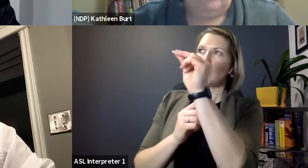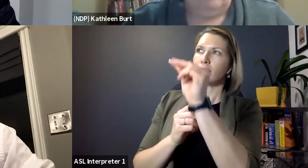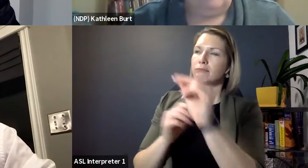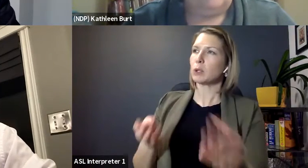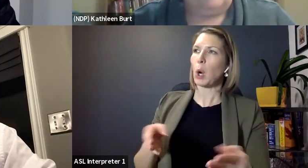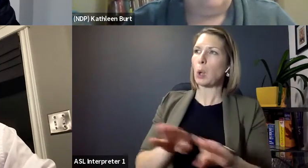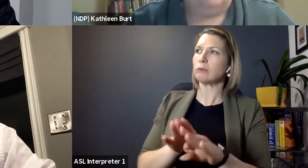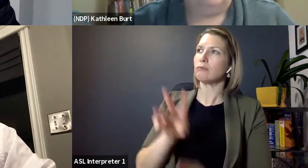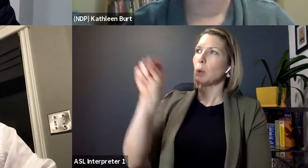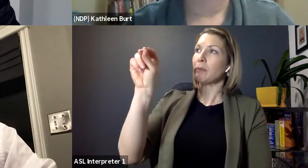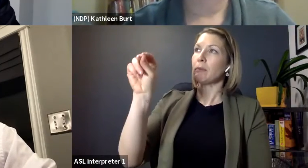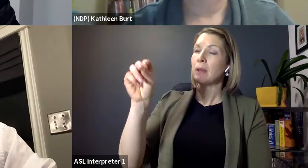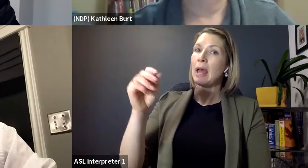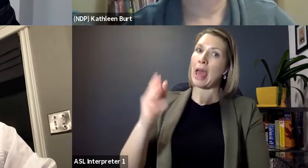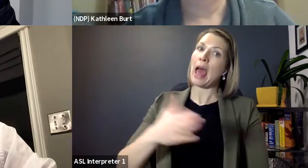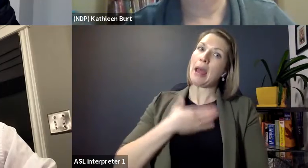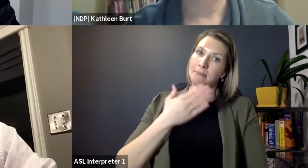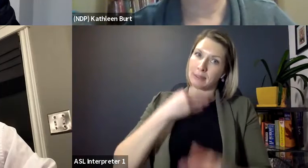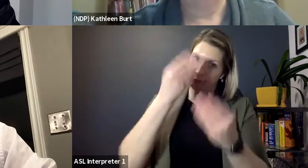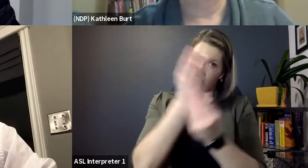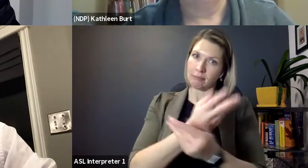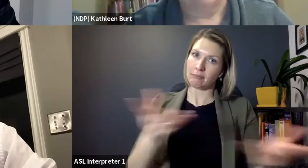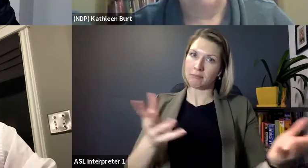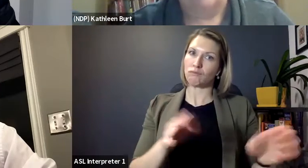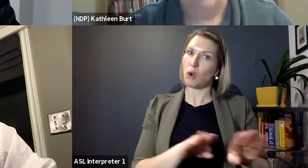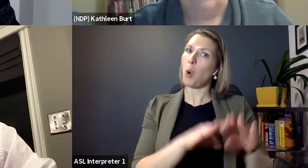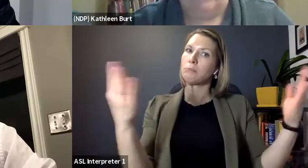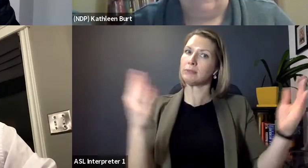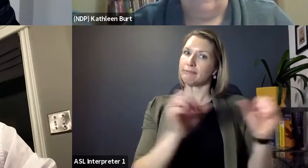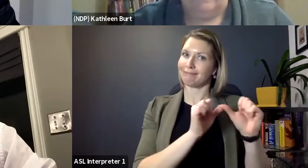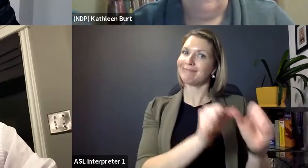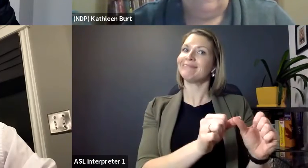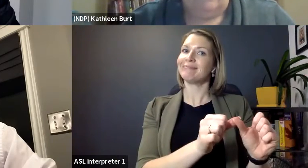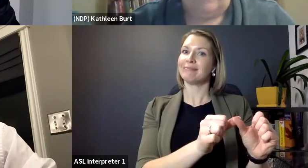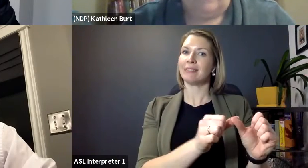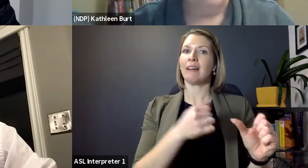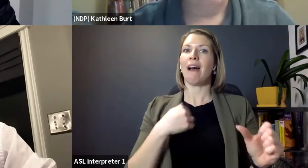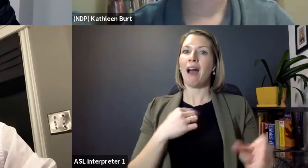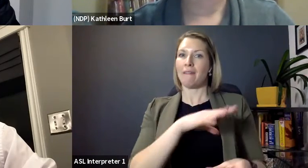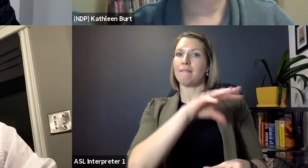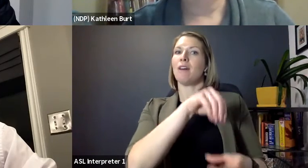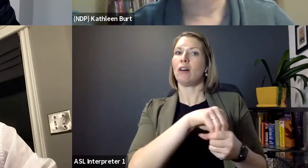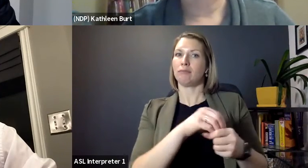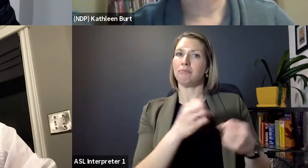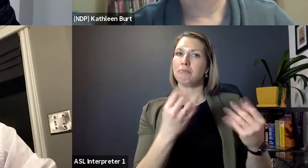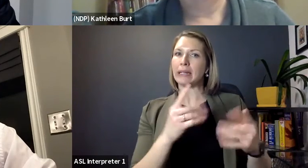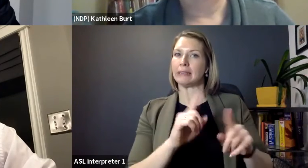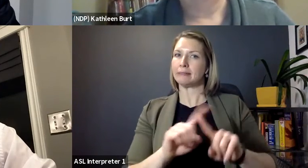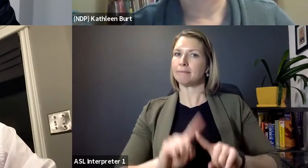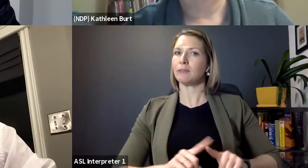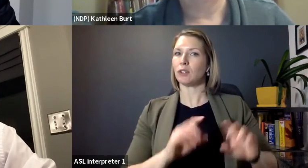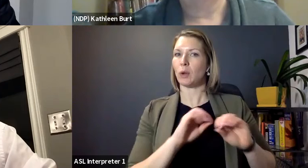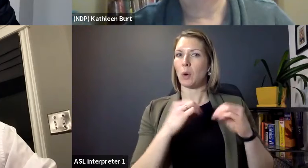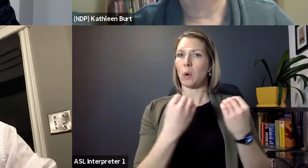Fortunately, we were successful. I belong to many organizations there, but probably the most